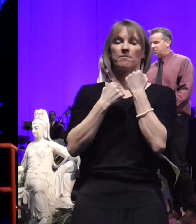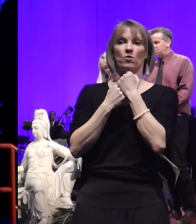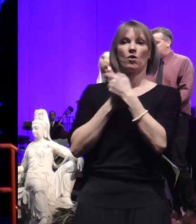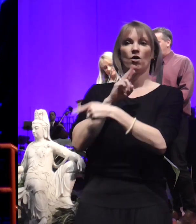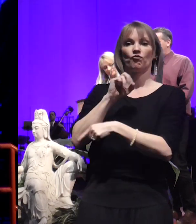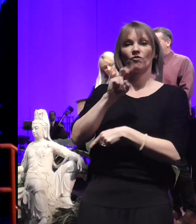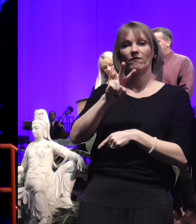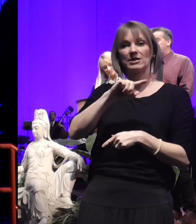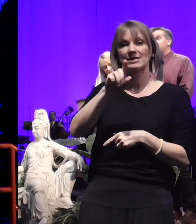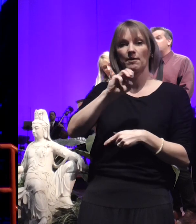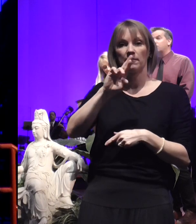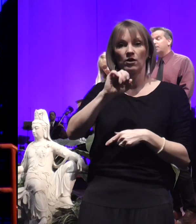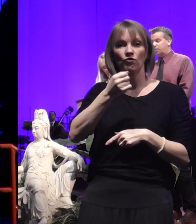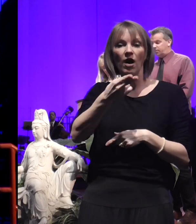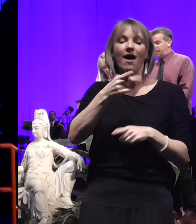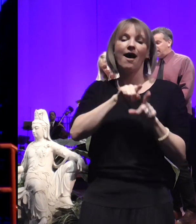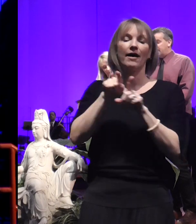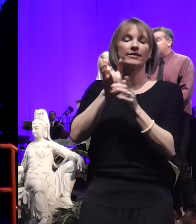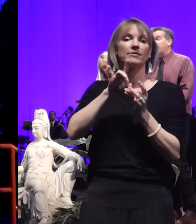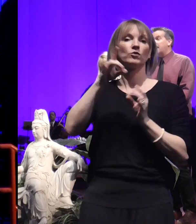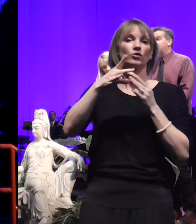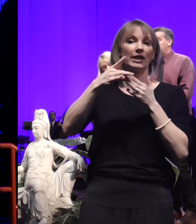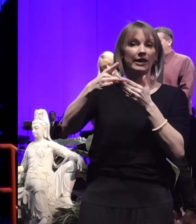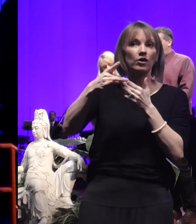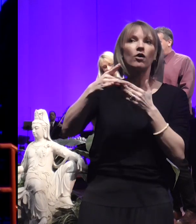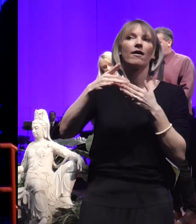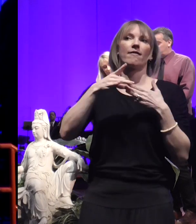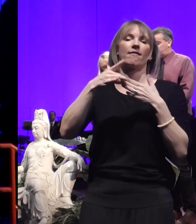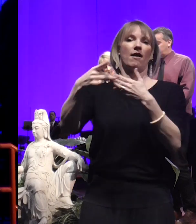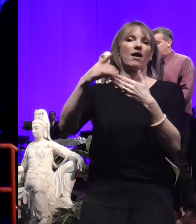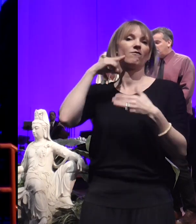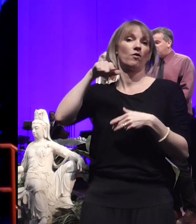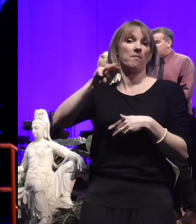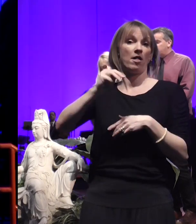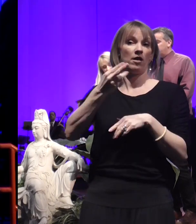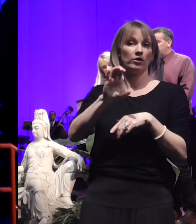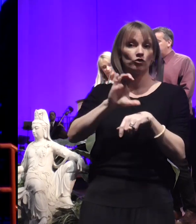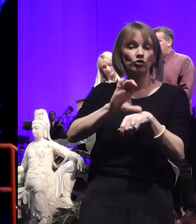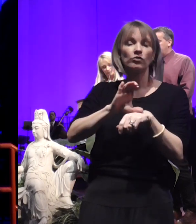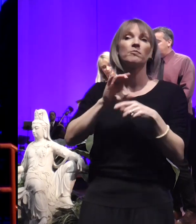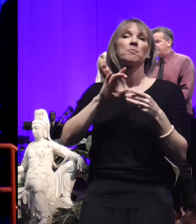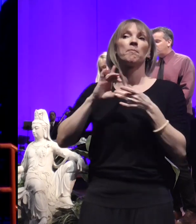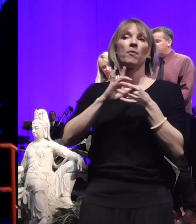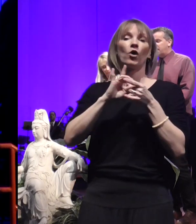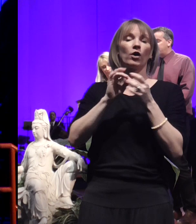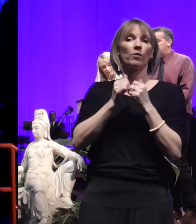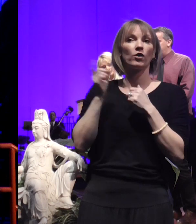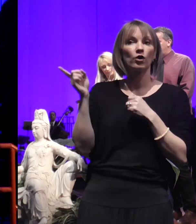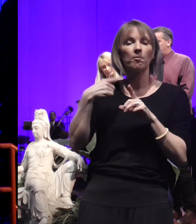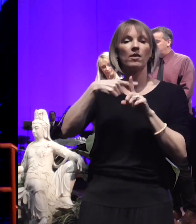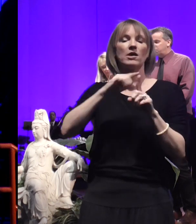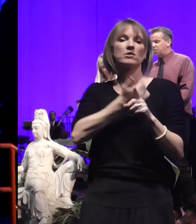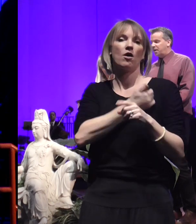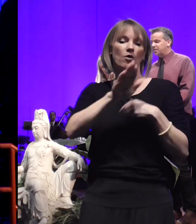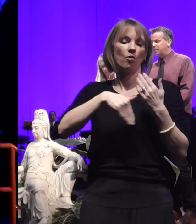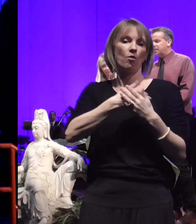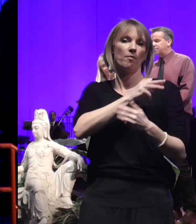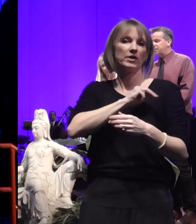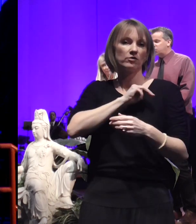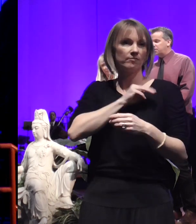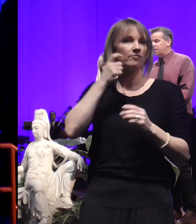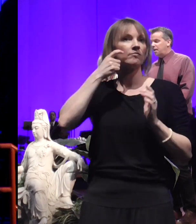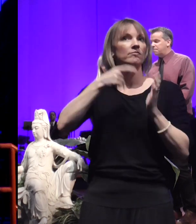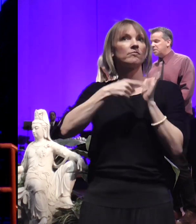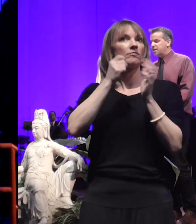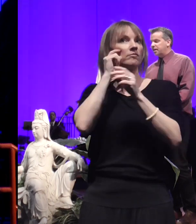supporting Reverend Zamira as a spiritual leader and guide for Mile High Church, partnering with she and our entire ministry in realizing